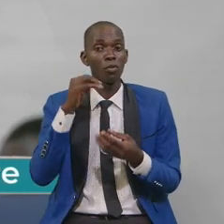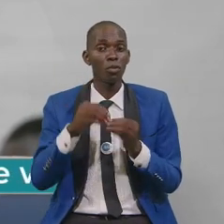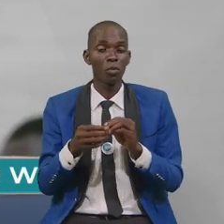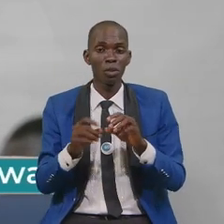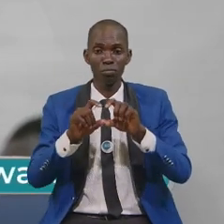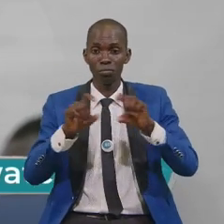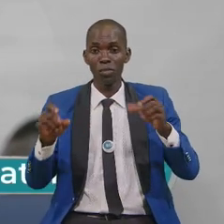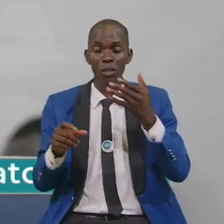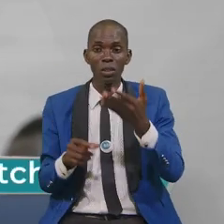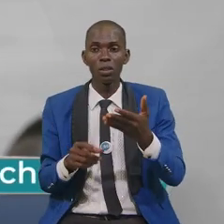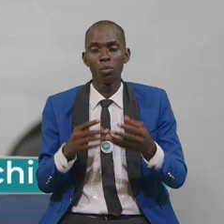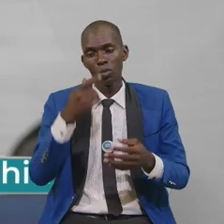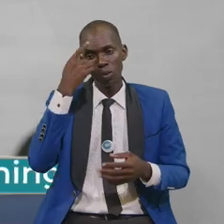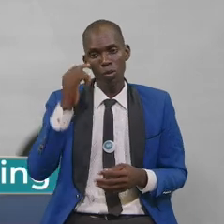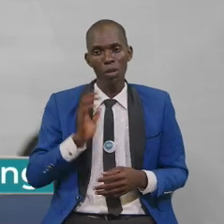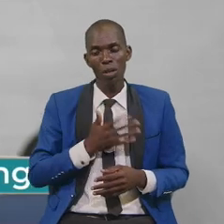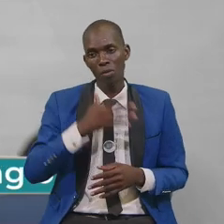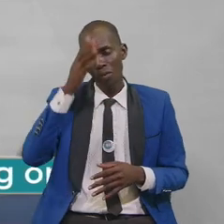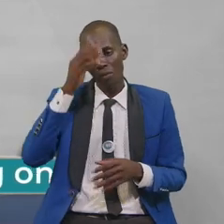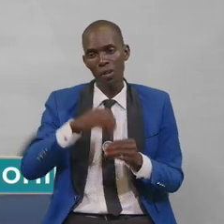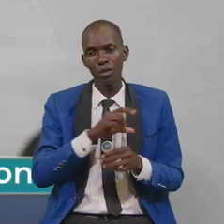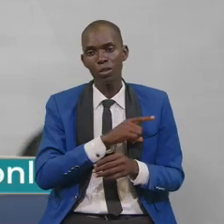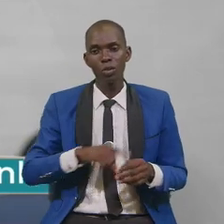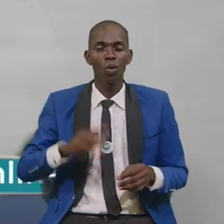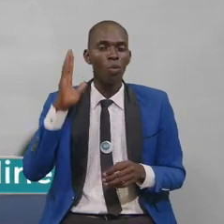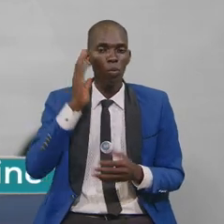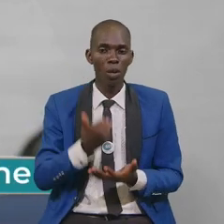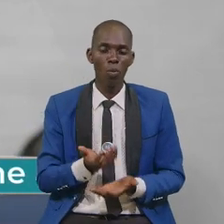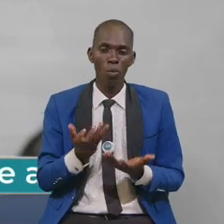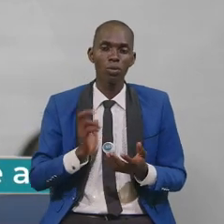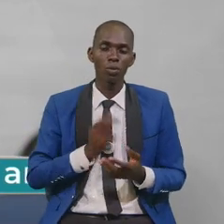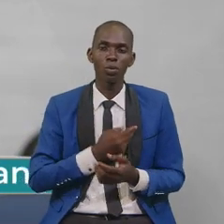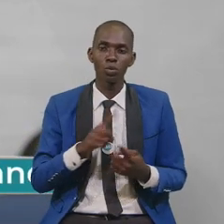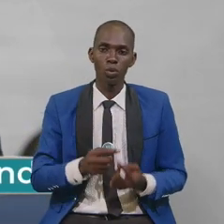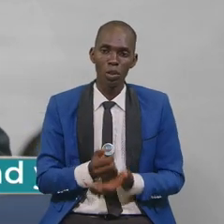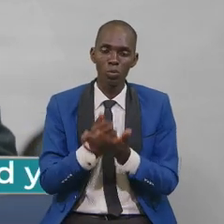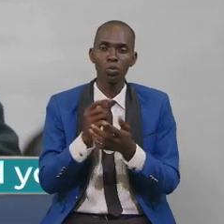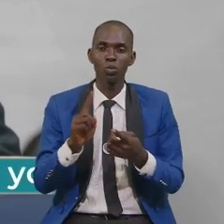be a successful Christian by the grace of God.